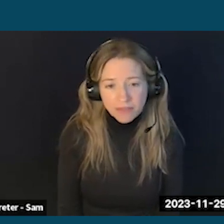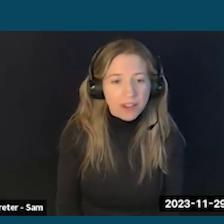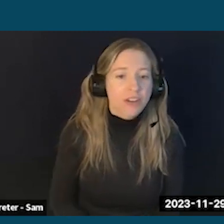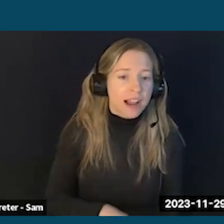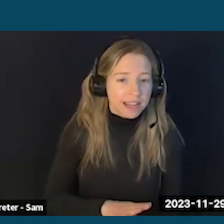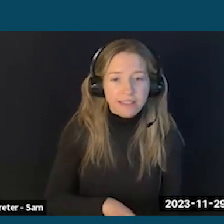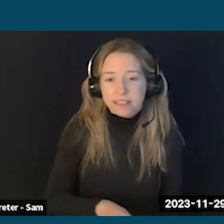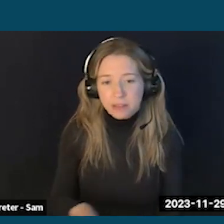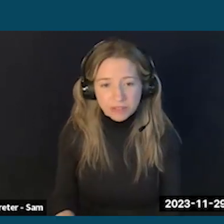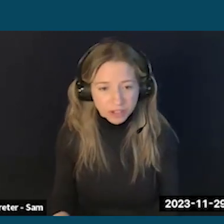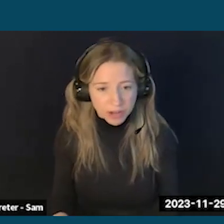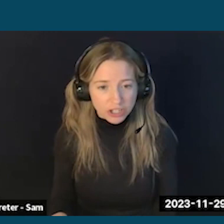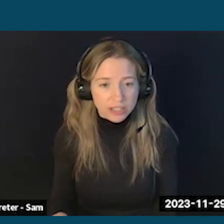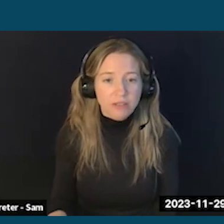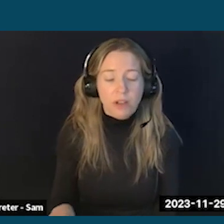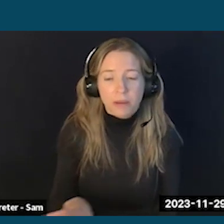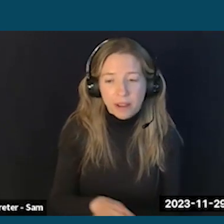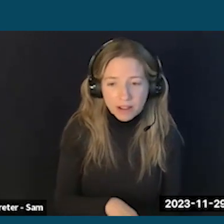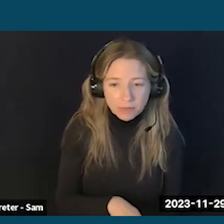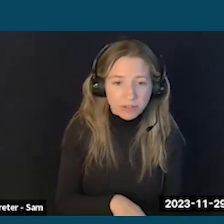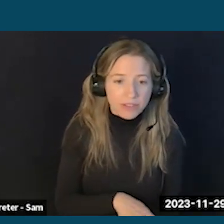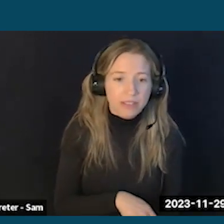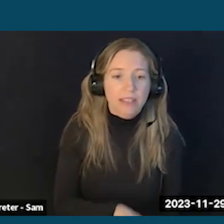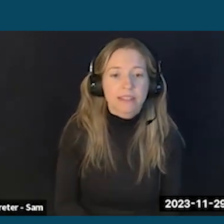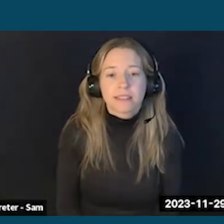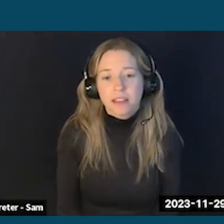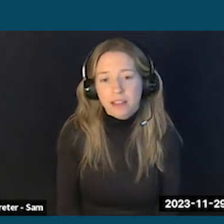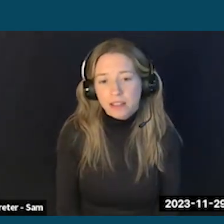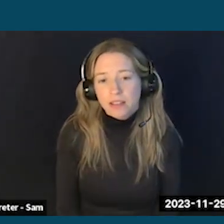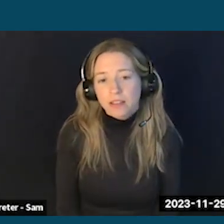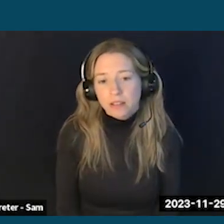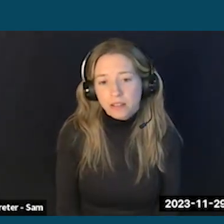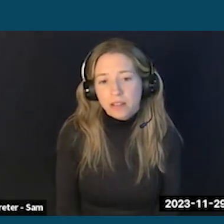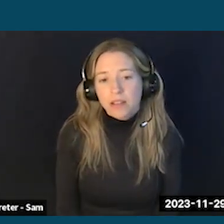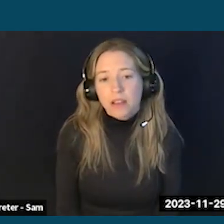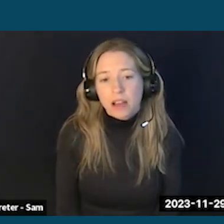I've had VRIs in some situations at my hospital visits.